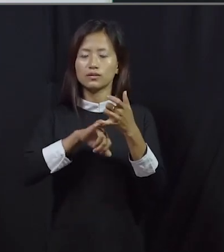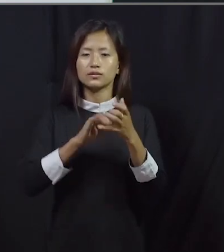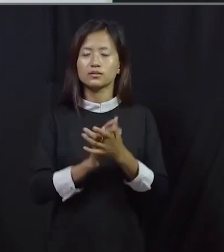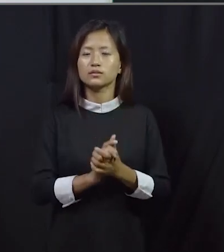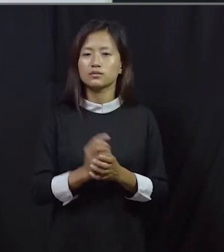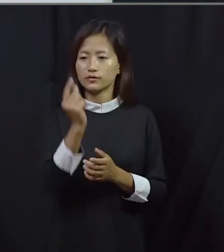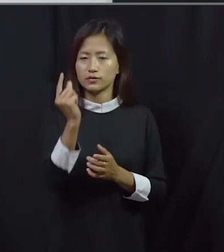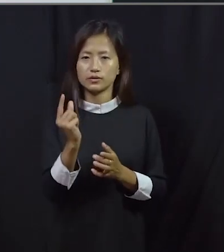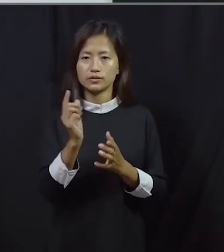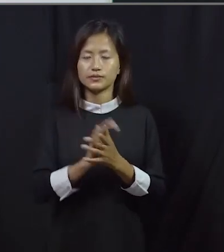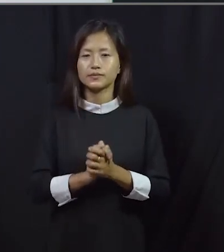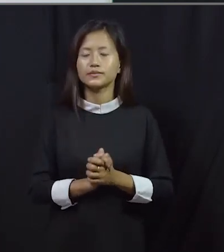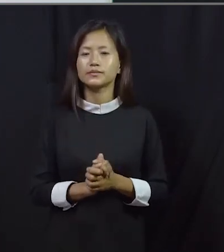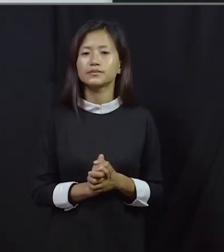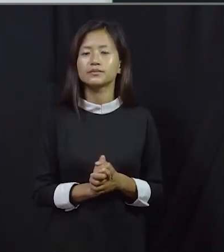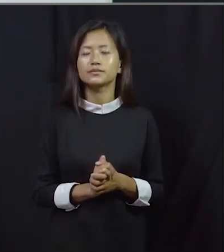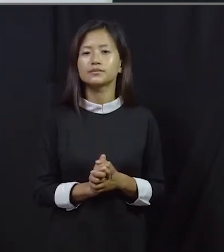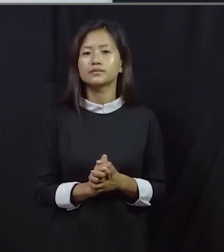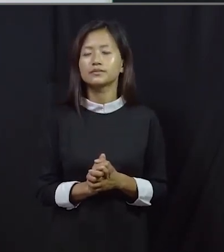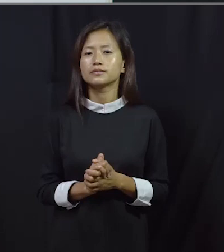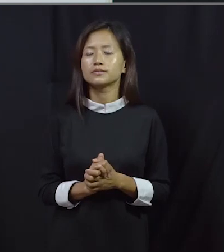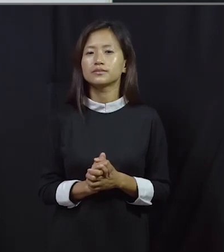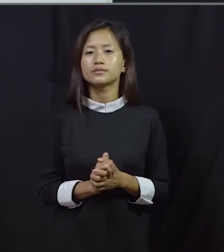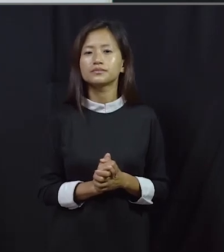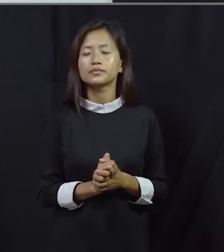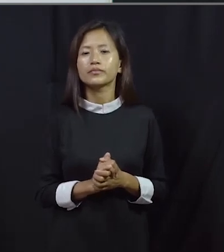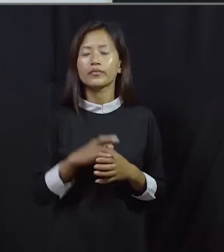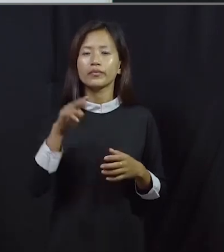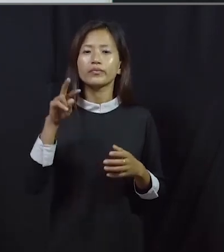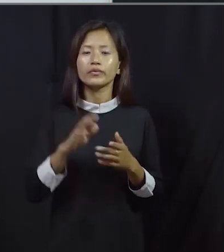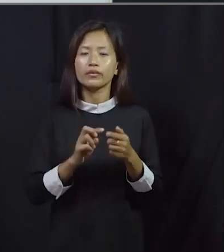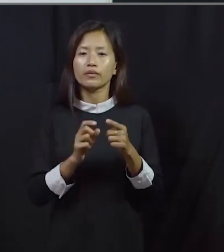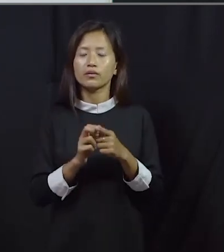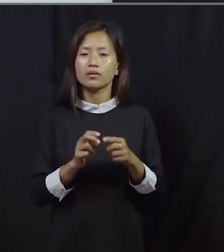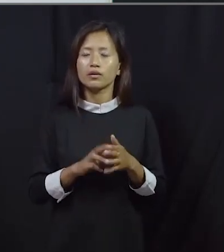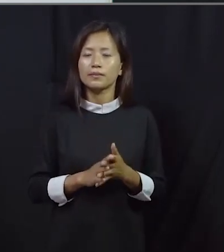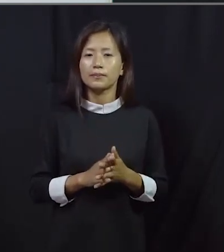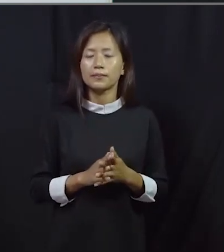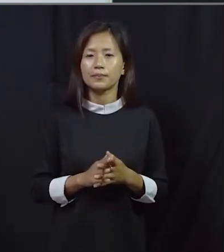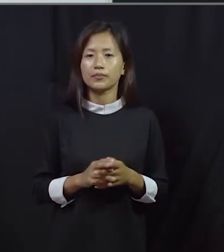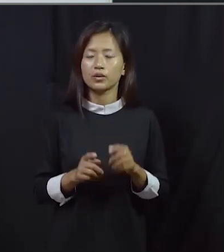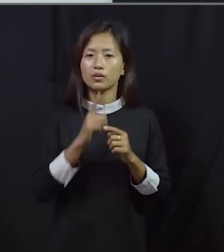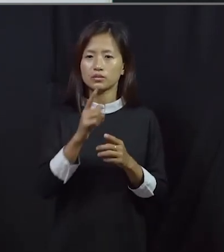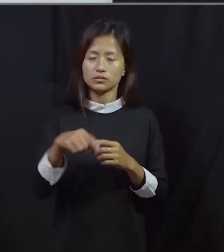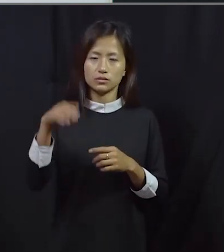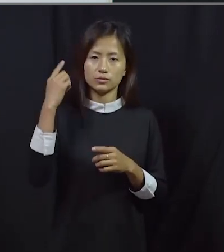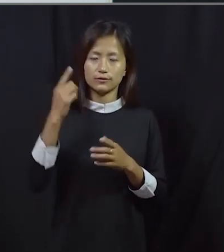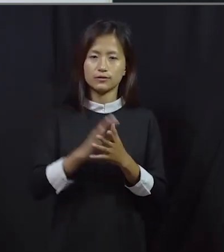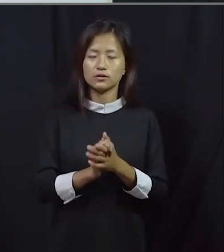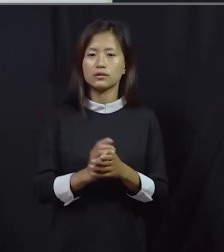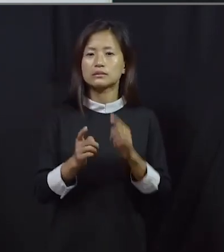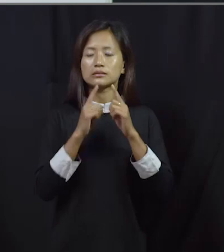unit. It is what? Metric system of unit. So what is the meaning of metric system? Even I have already told you earlier, right? I will explain